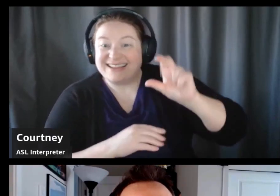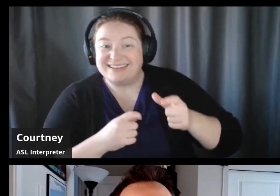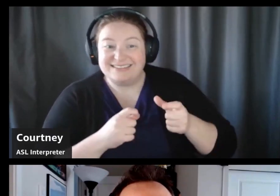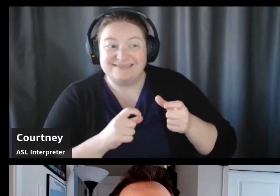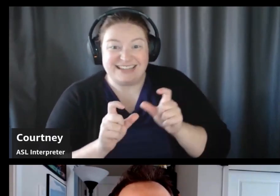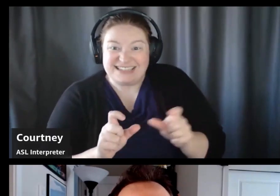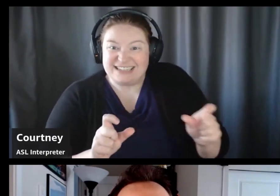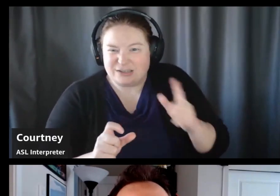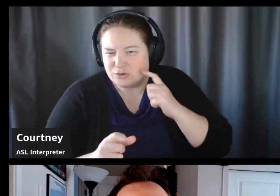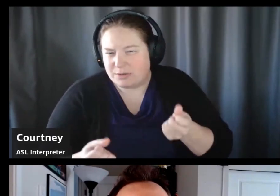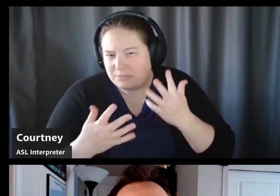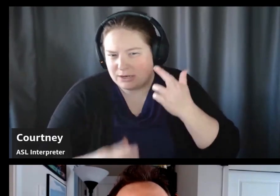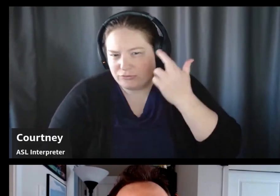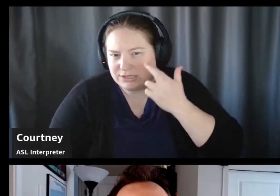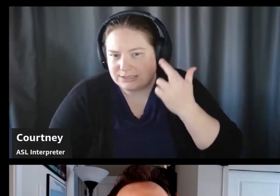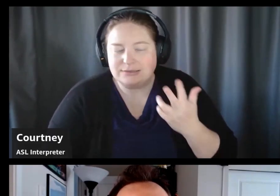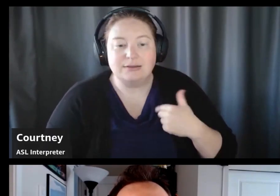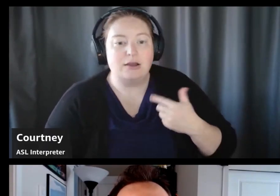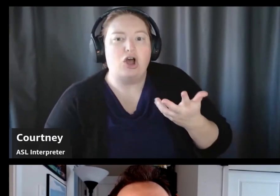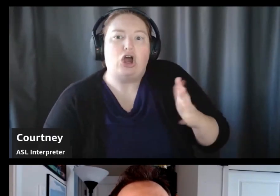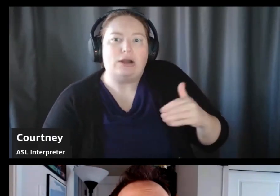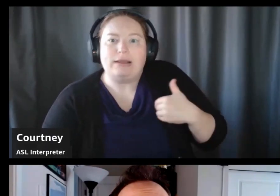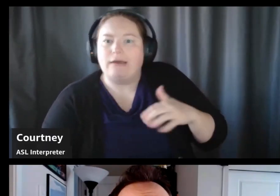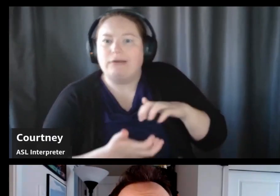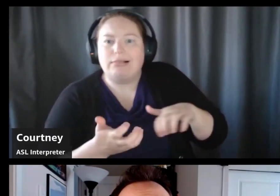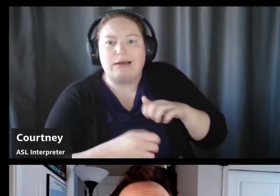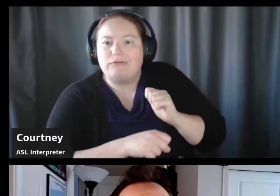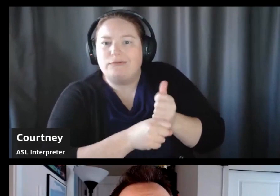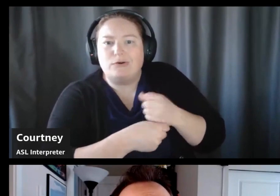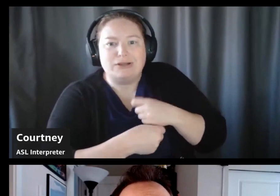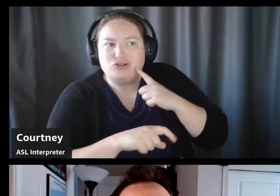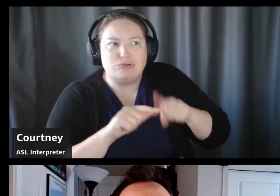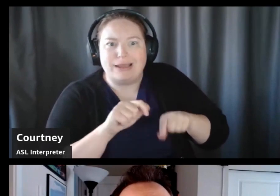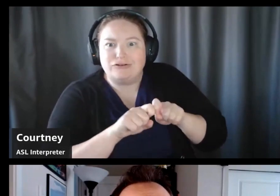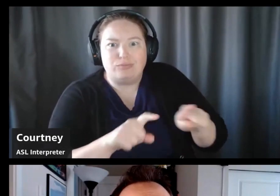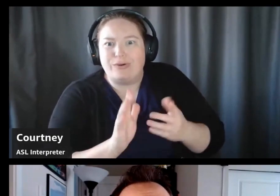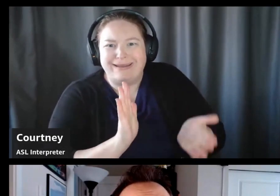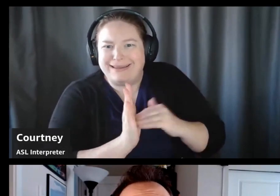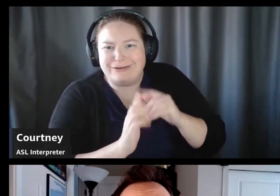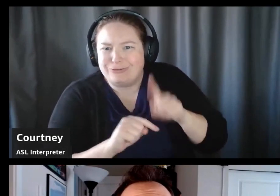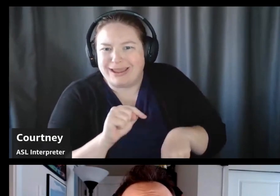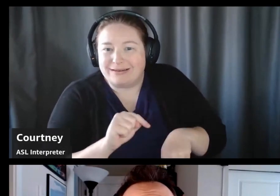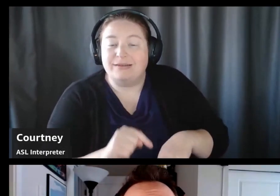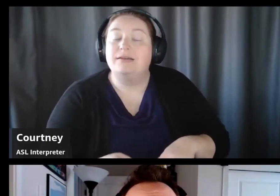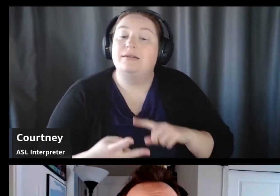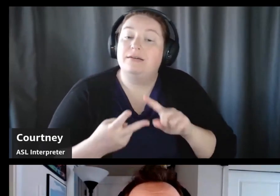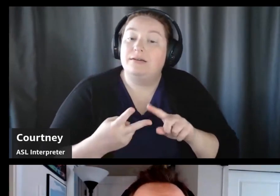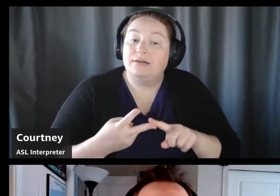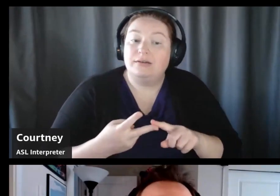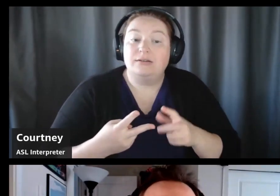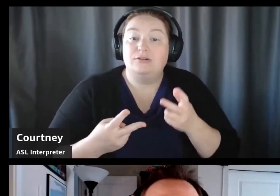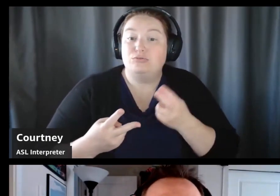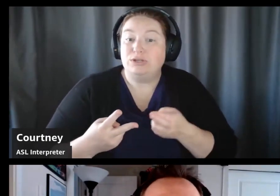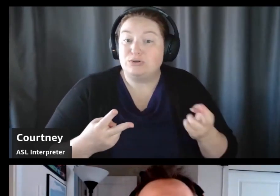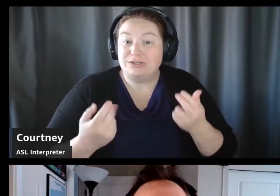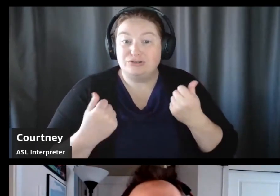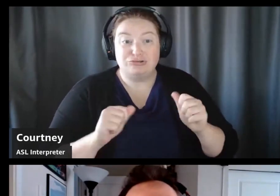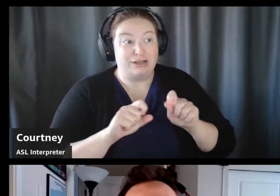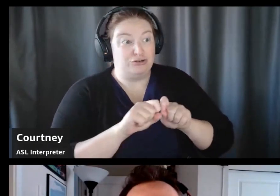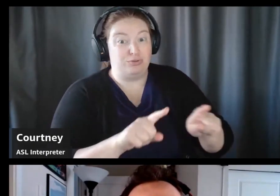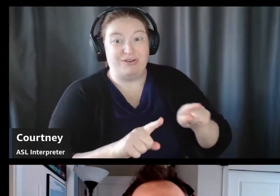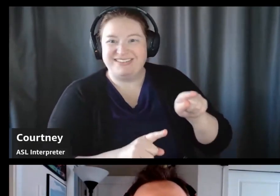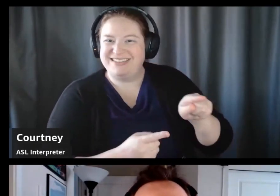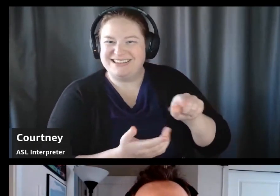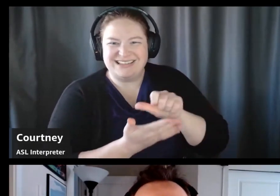could be, hey, I already have a CloudFormation stack in that account, so you cannot deploy it, right? Another could be, hey, these resources that you're trying to deploy, this account